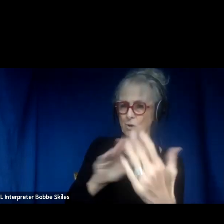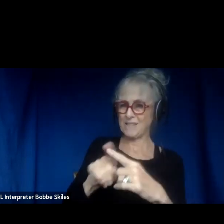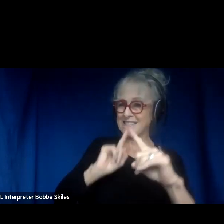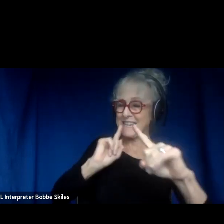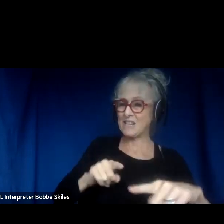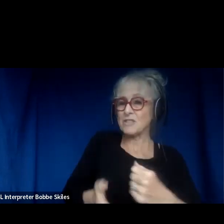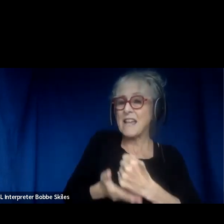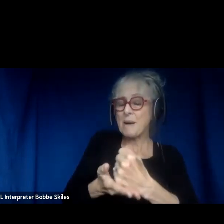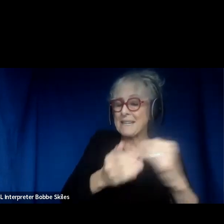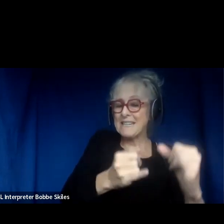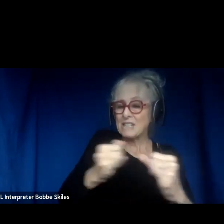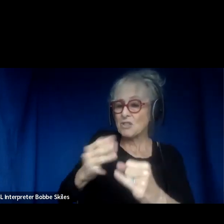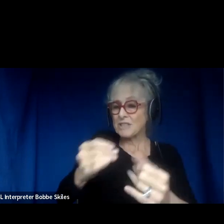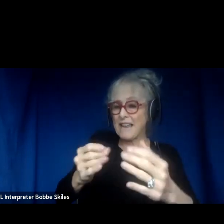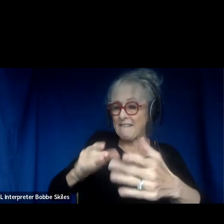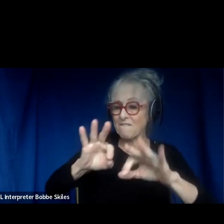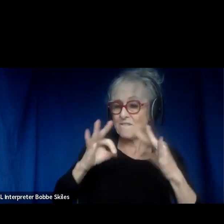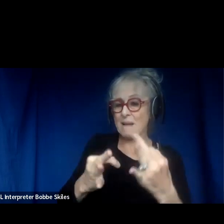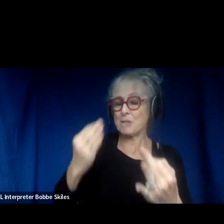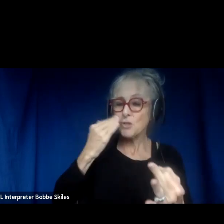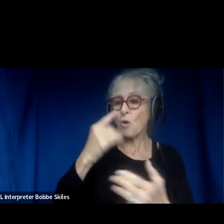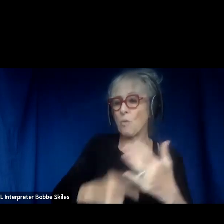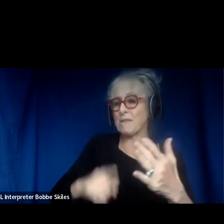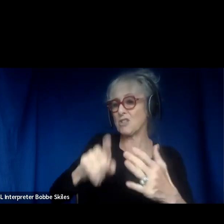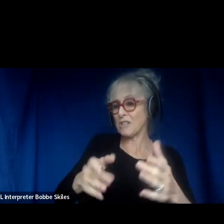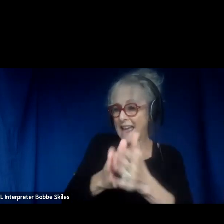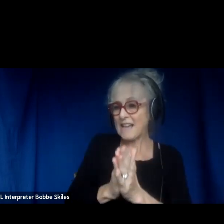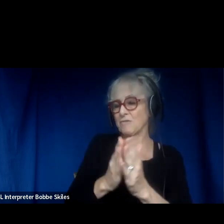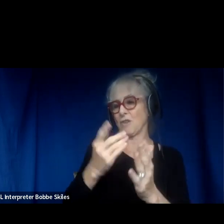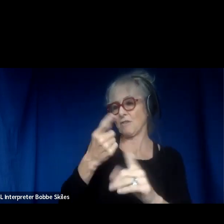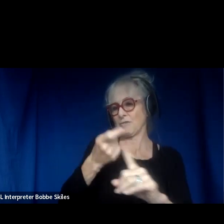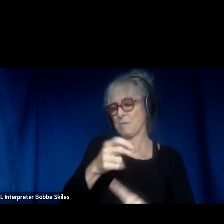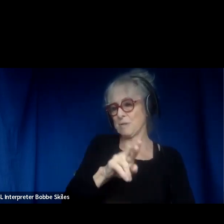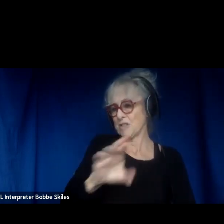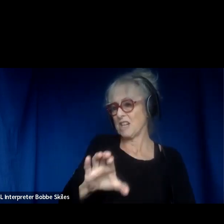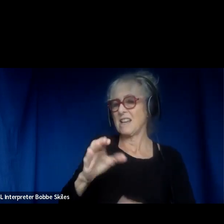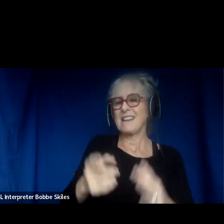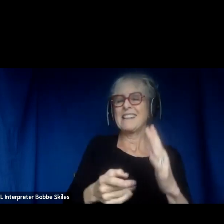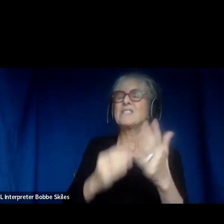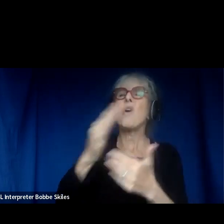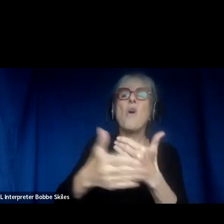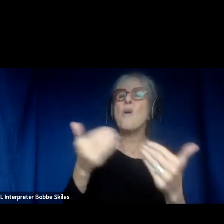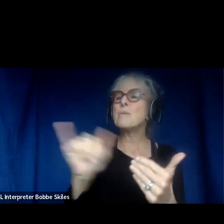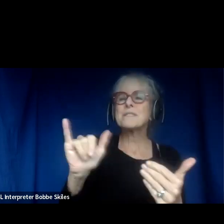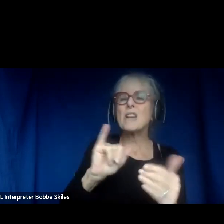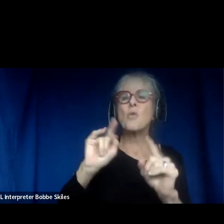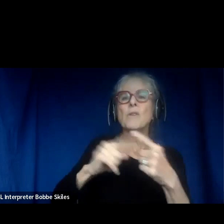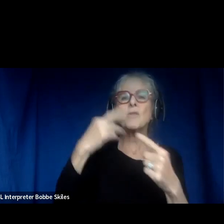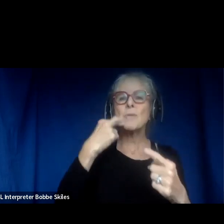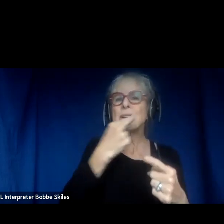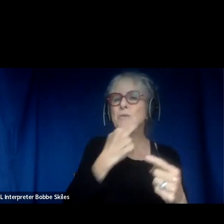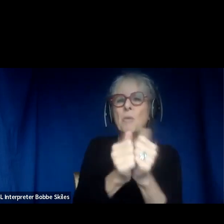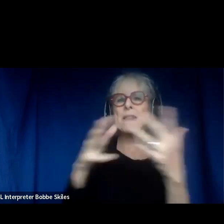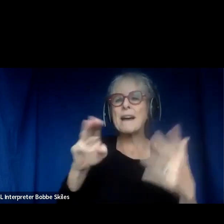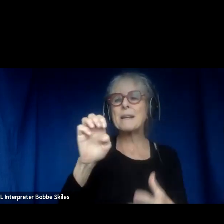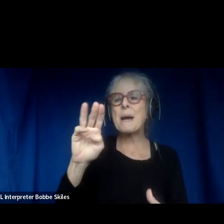helping individuals and families know what to ask for from a regional center. Sometimes the experience can be described as going to a restaurant that doesn't have a menu. You sit down